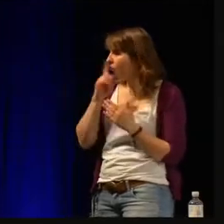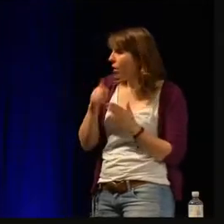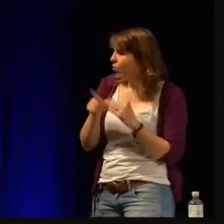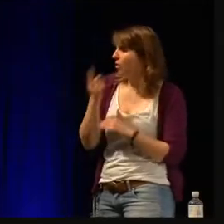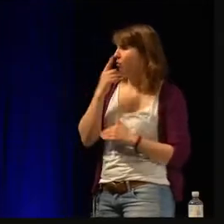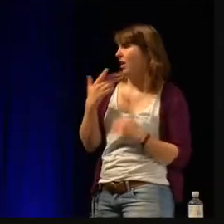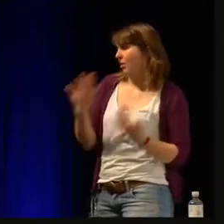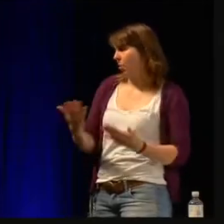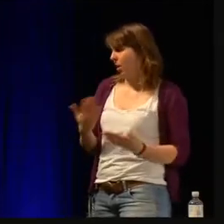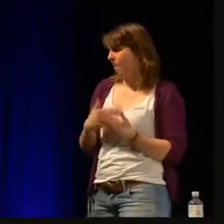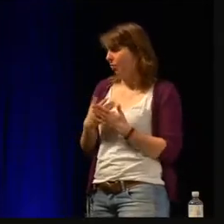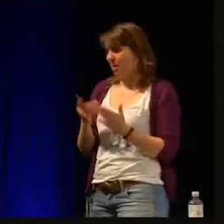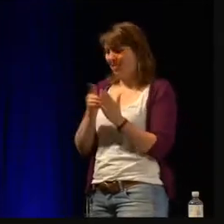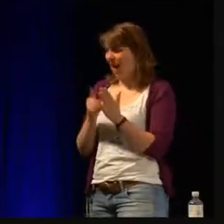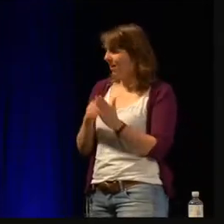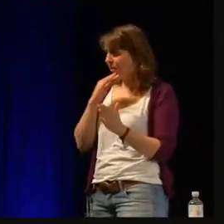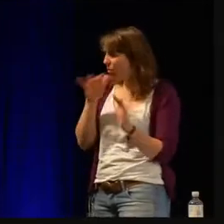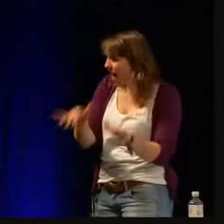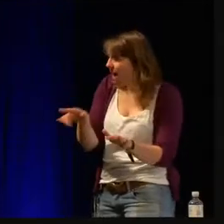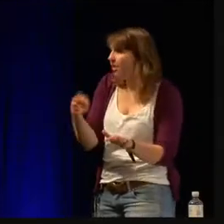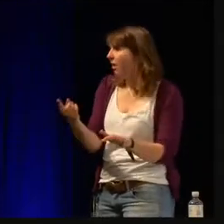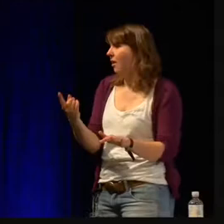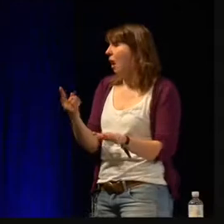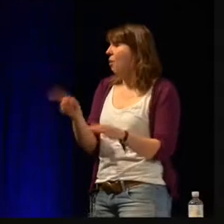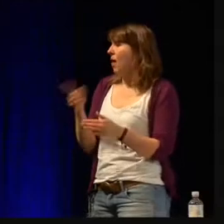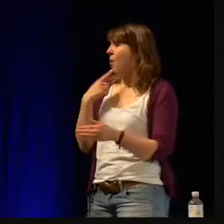sind, um verlässliche Aussagen zu treffen. So there's